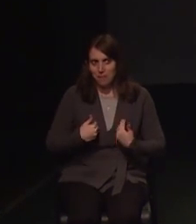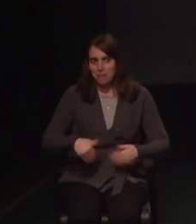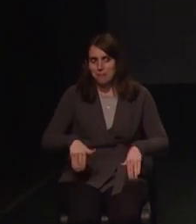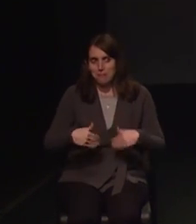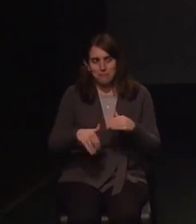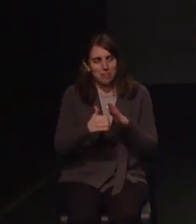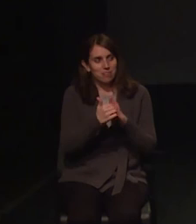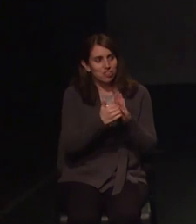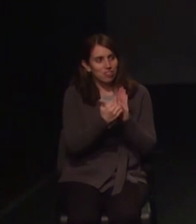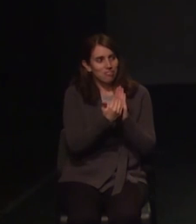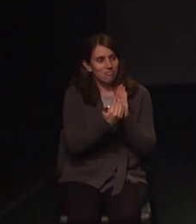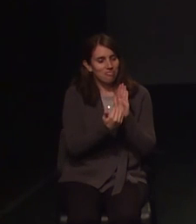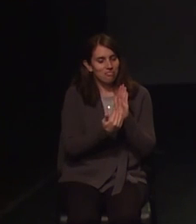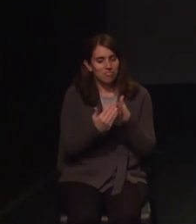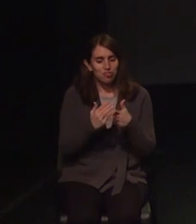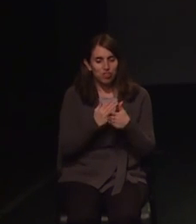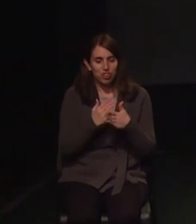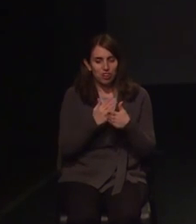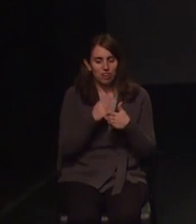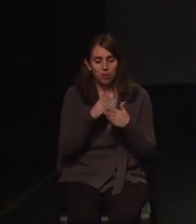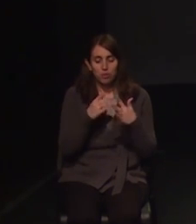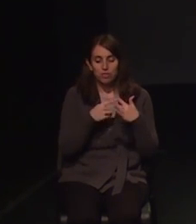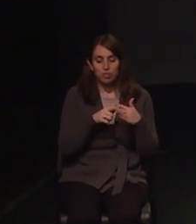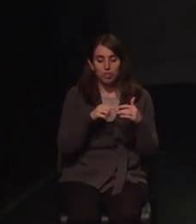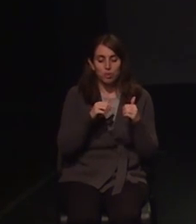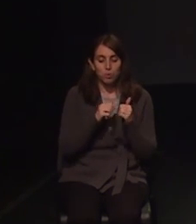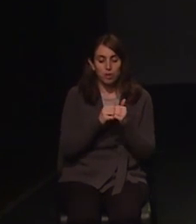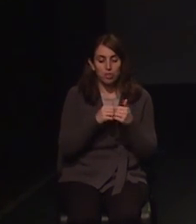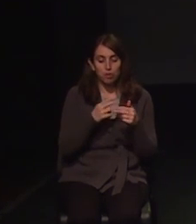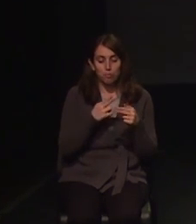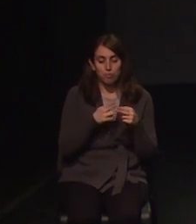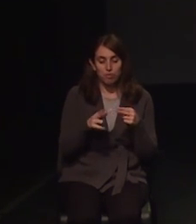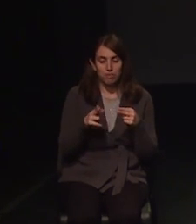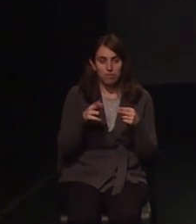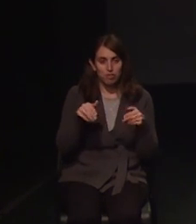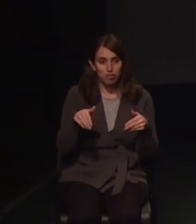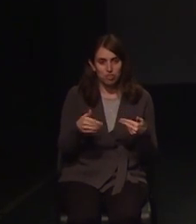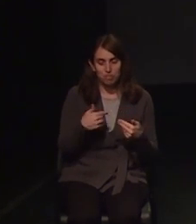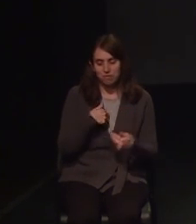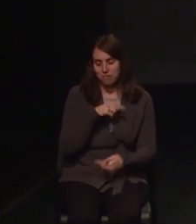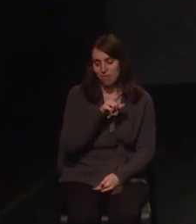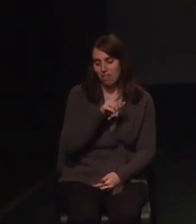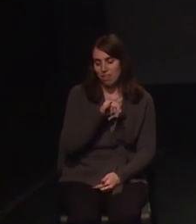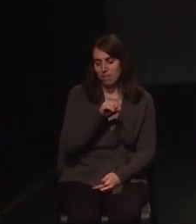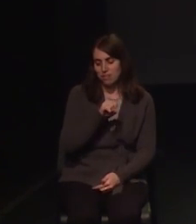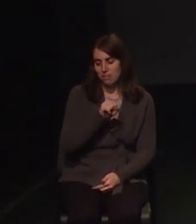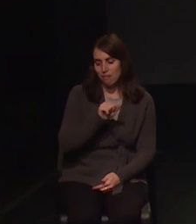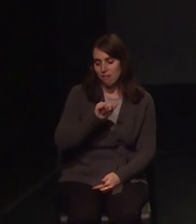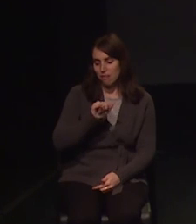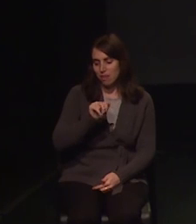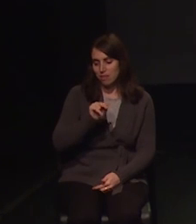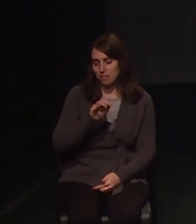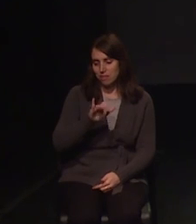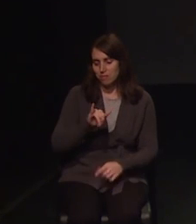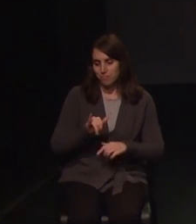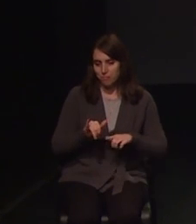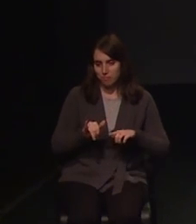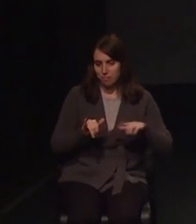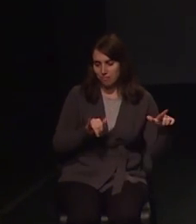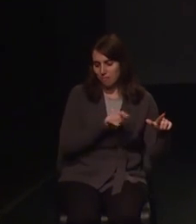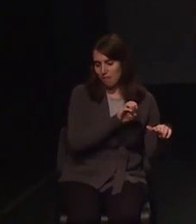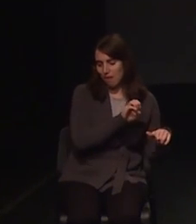you. I'm going to start by doing a very brief introduction. I'm Lisa Yancey. To my left, I have Ella Baff. Ella Baff